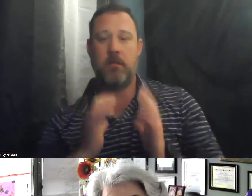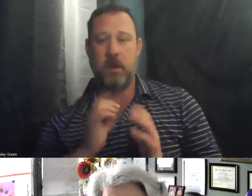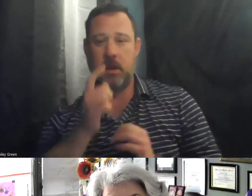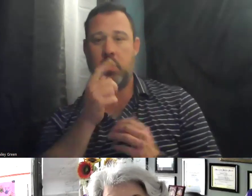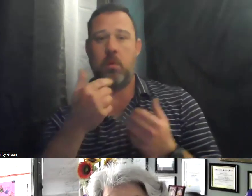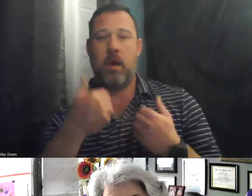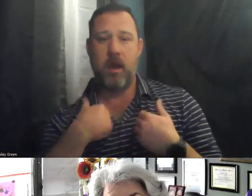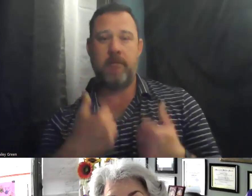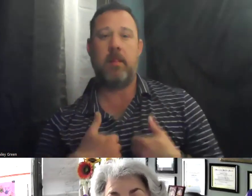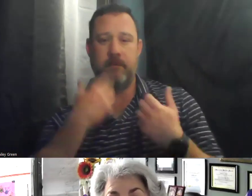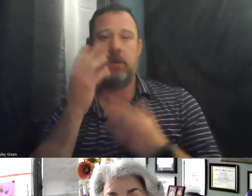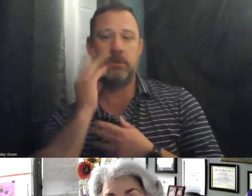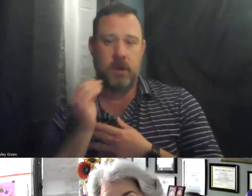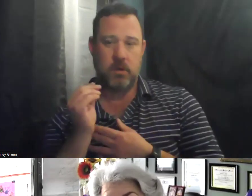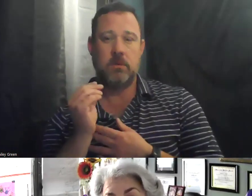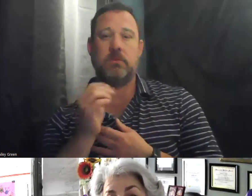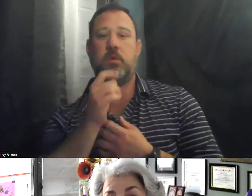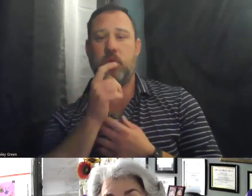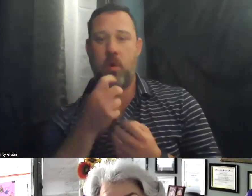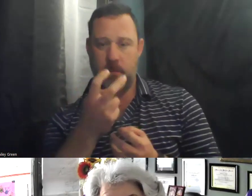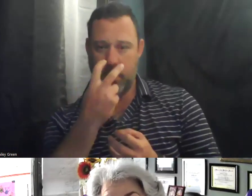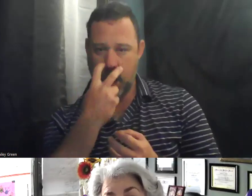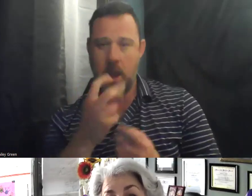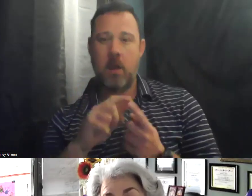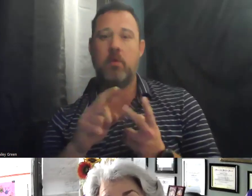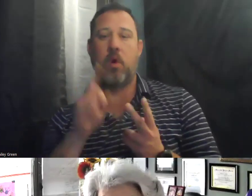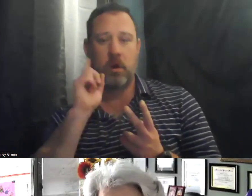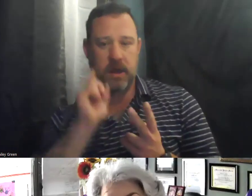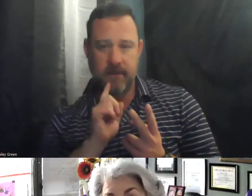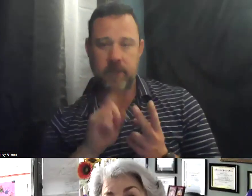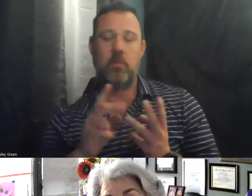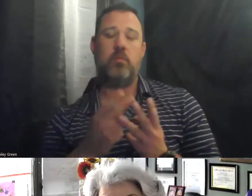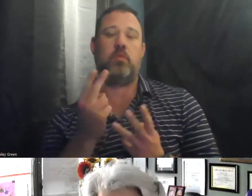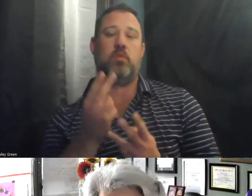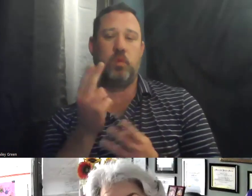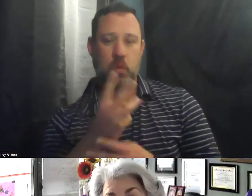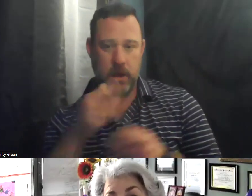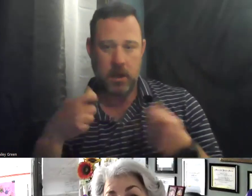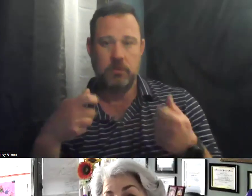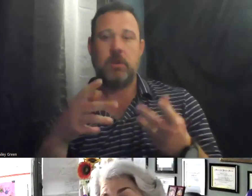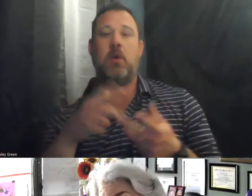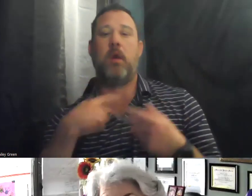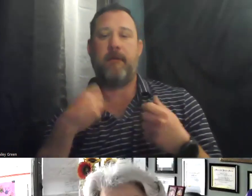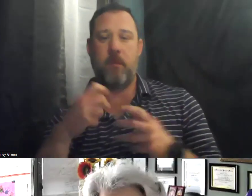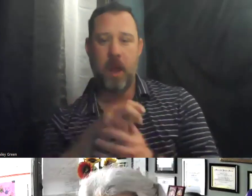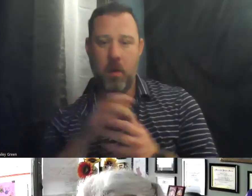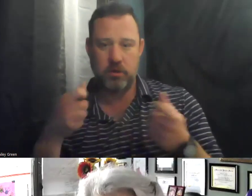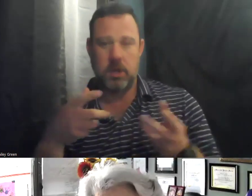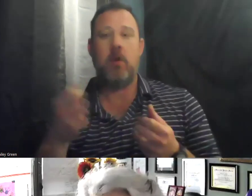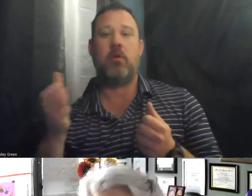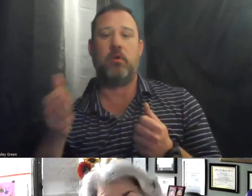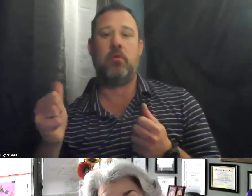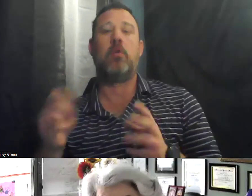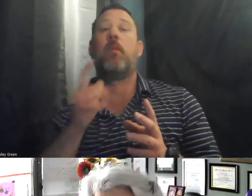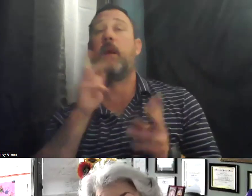have lived experience, who are blind, who are deaf, who use wheelchairs, who use power chairs, who have people